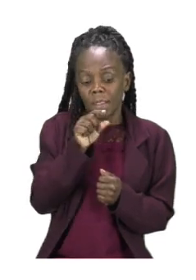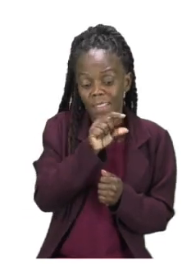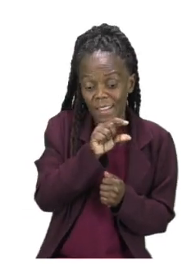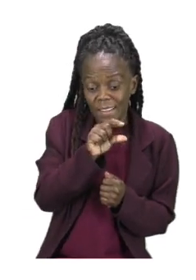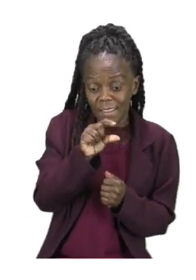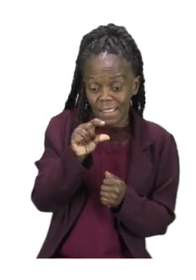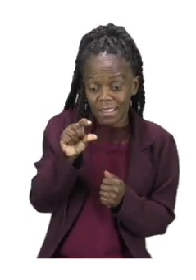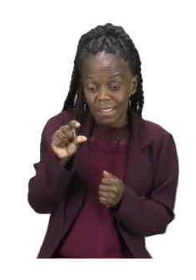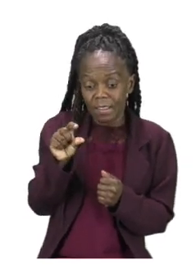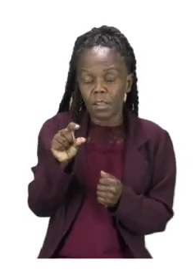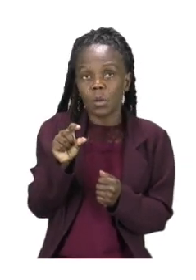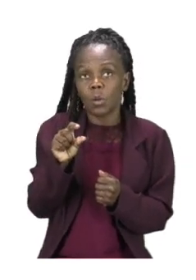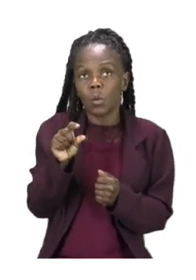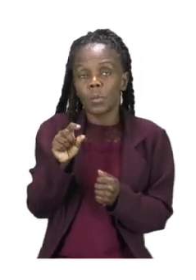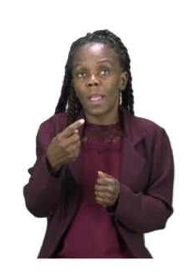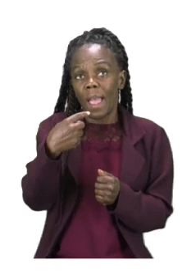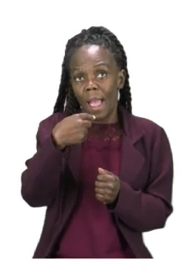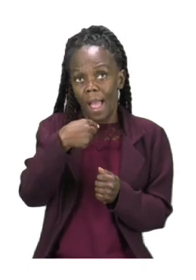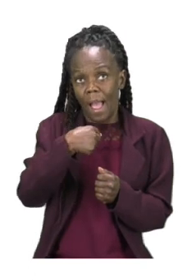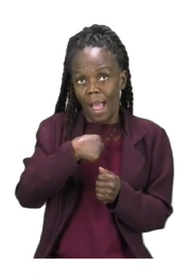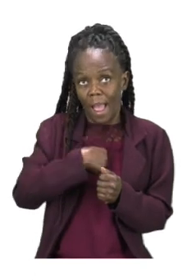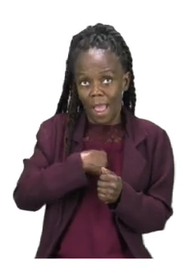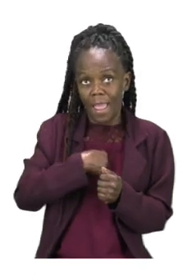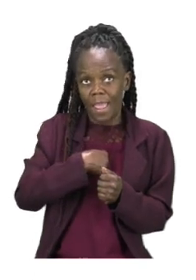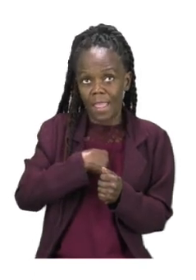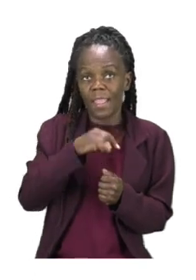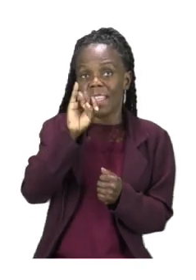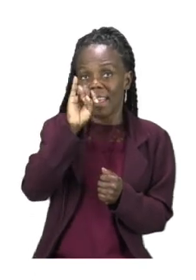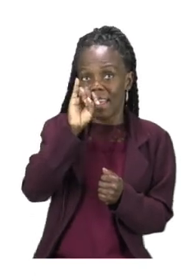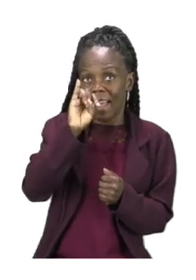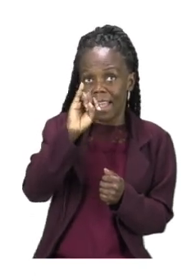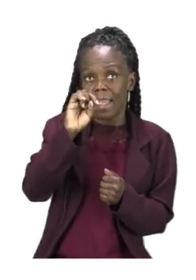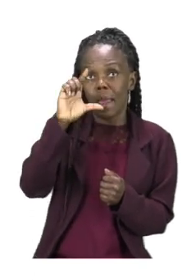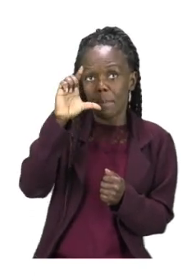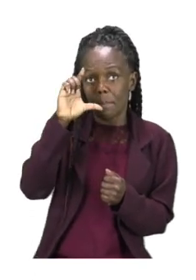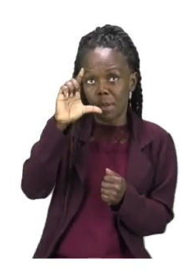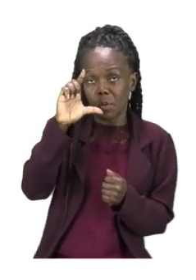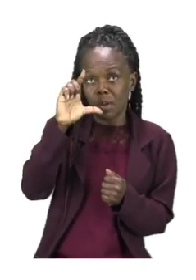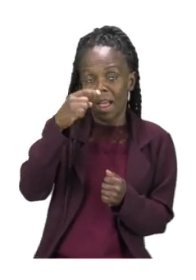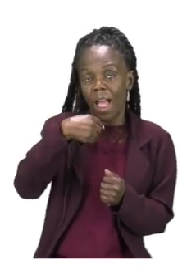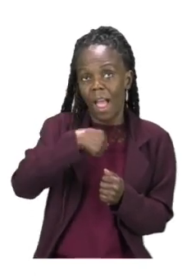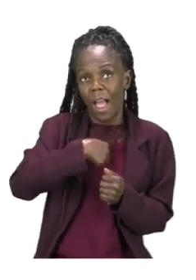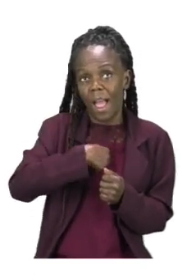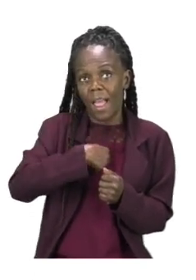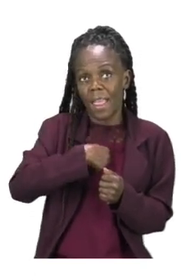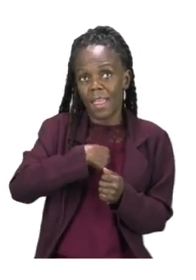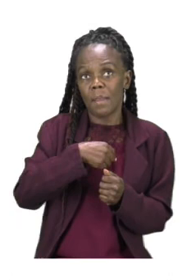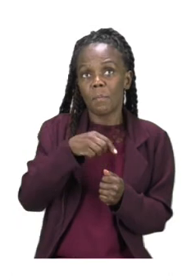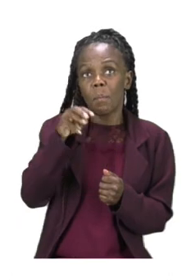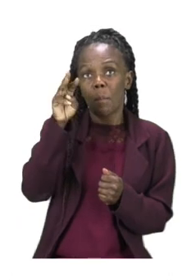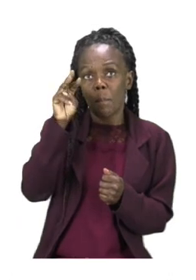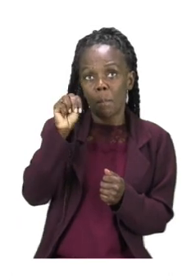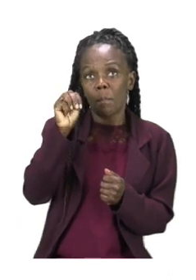Maria. Let's say it again. I am Maria.